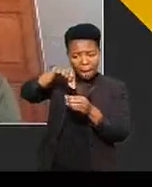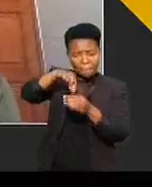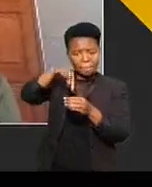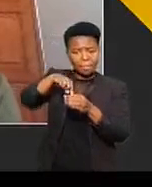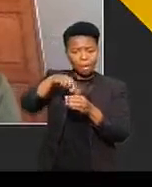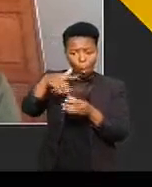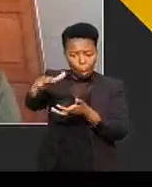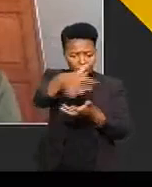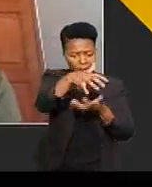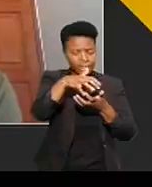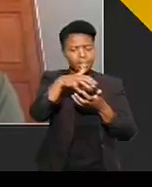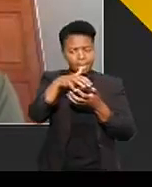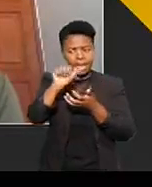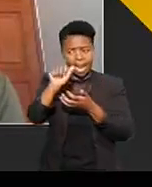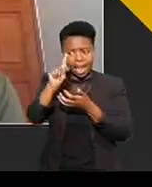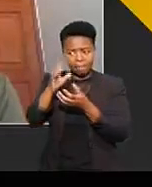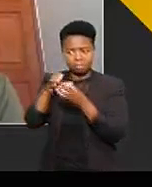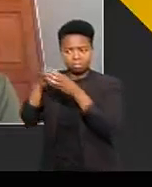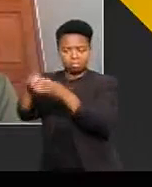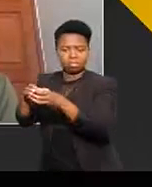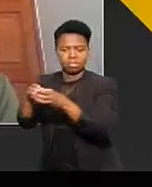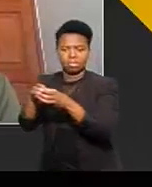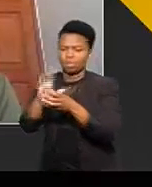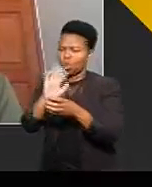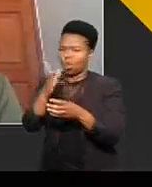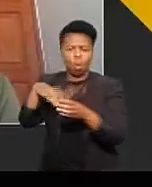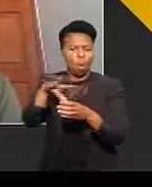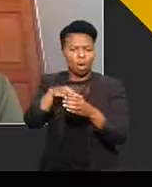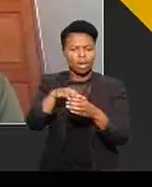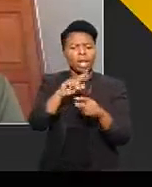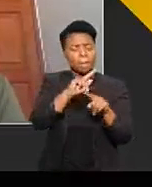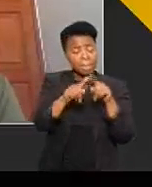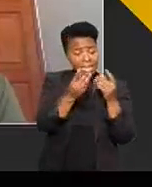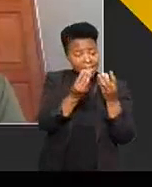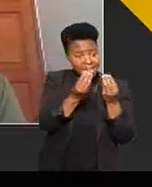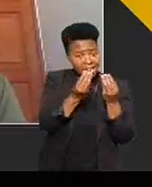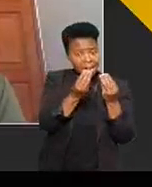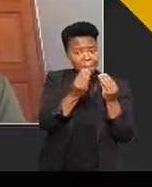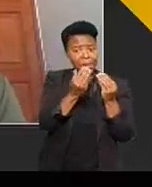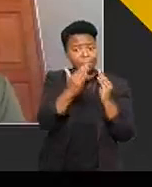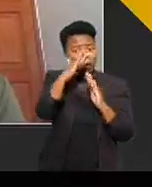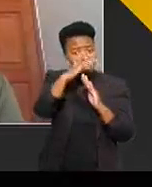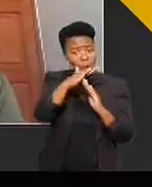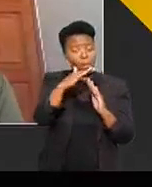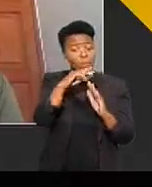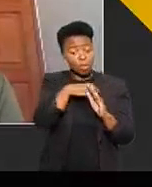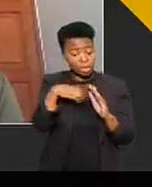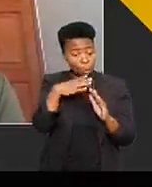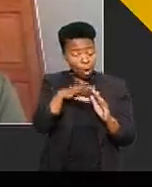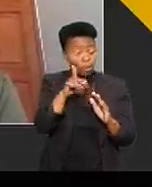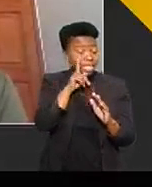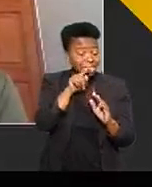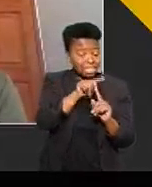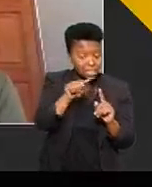being sent to the labs. Yes. Right. So you know that we're not able to test the numbers that the president would want us to test and the health